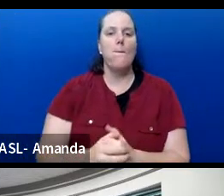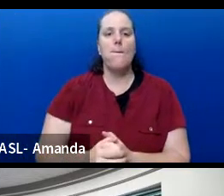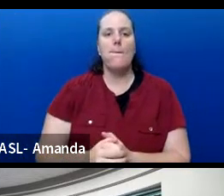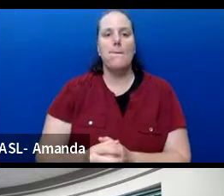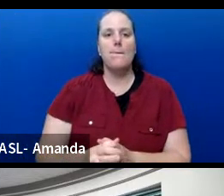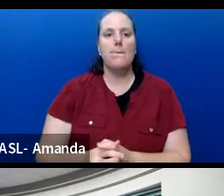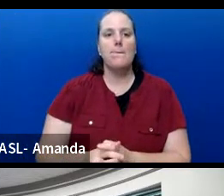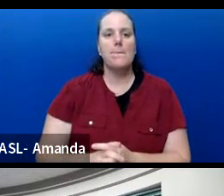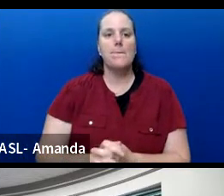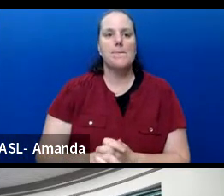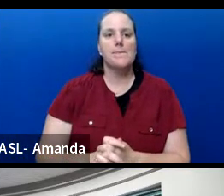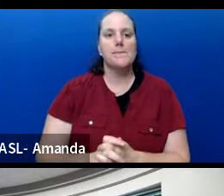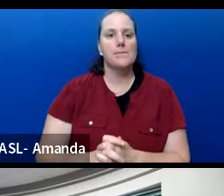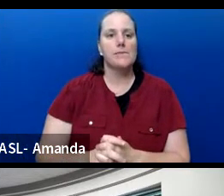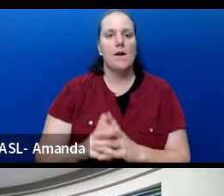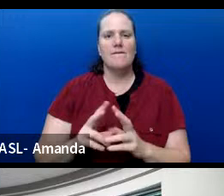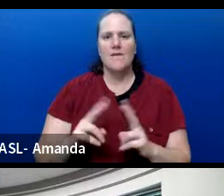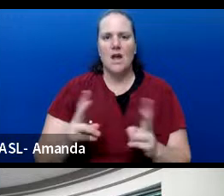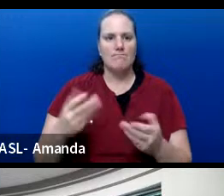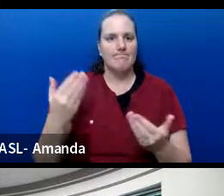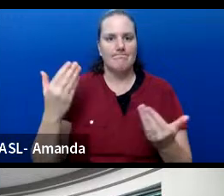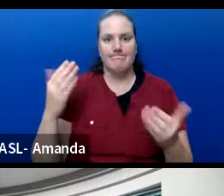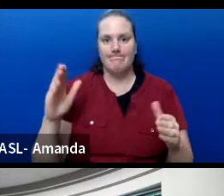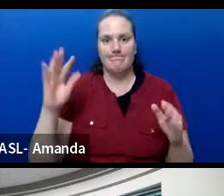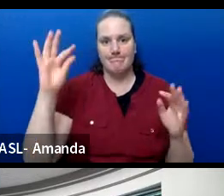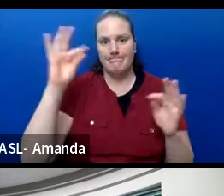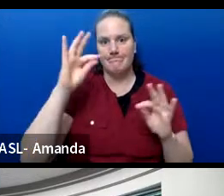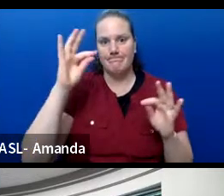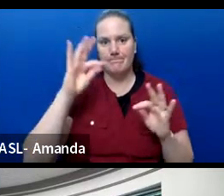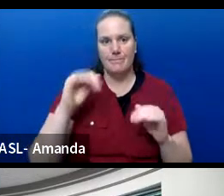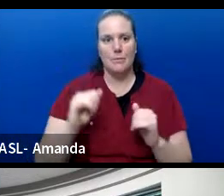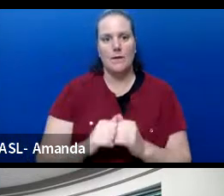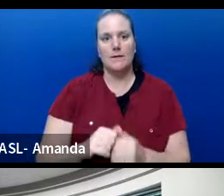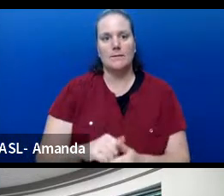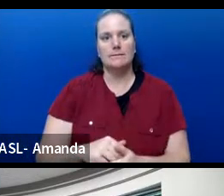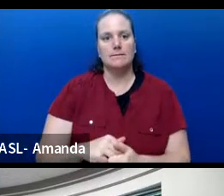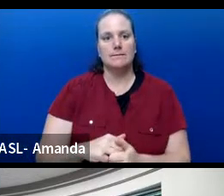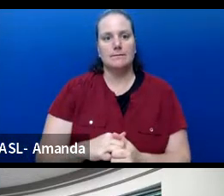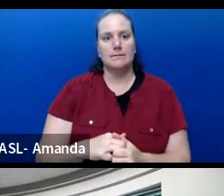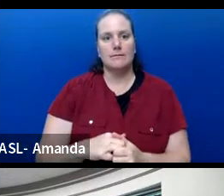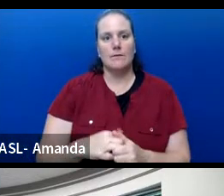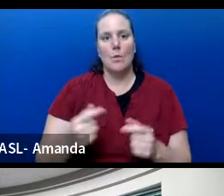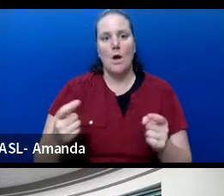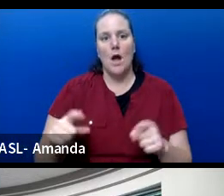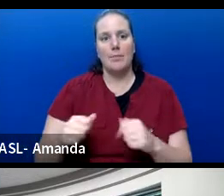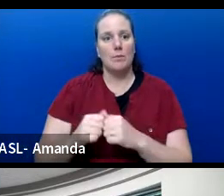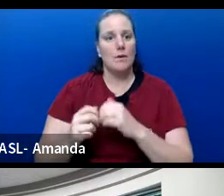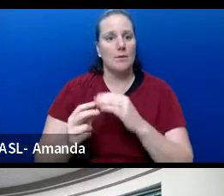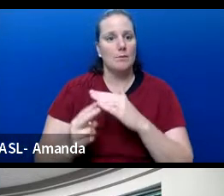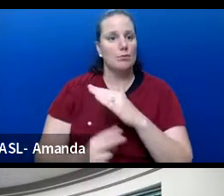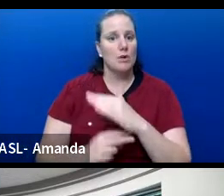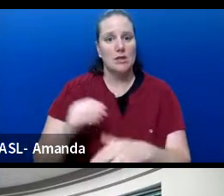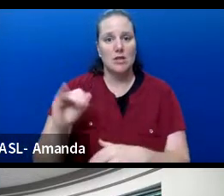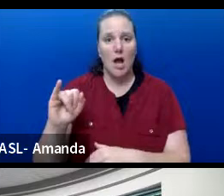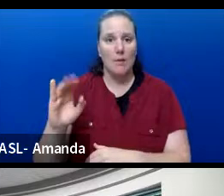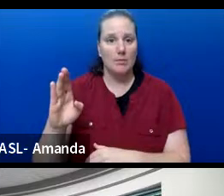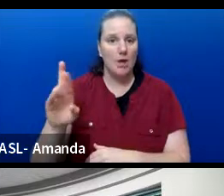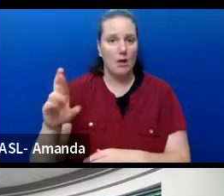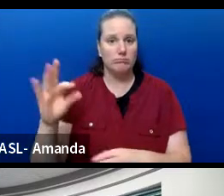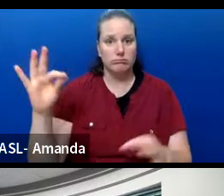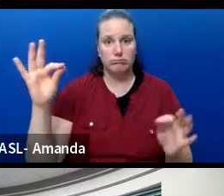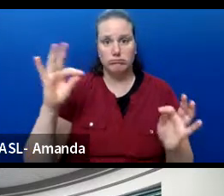He was very unfamiliar with what was happening with the bridge, IBR.